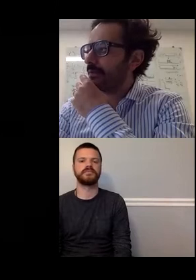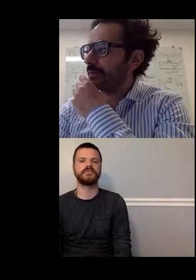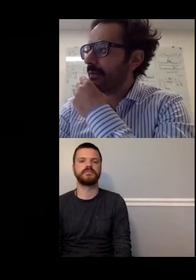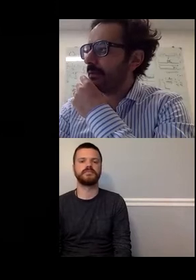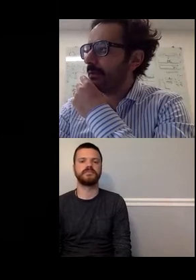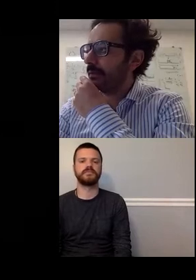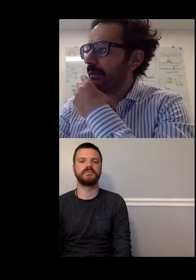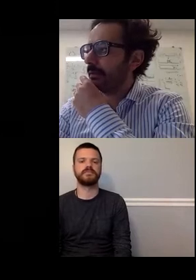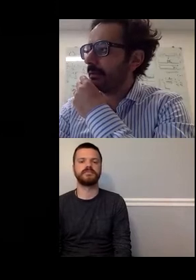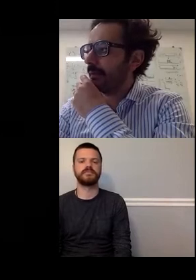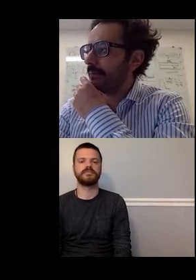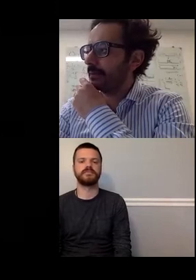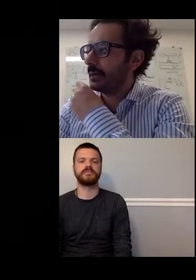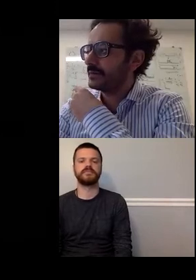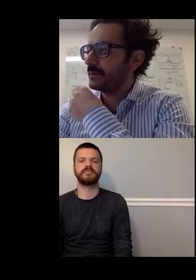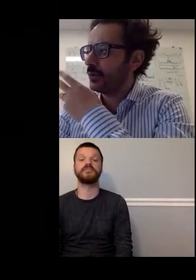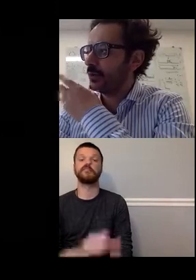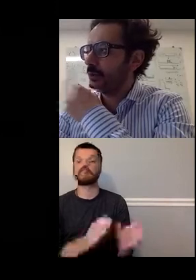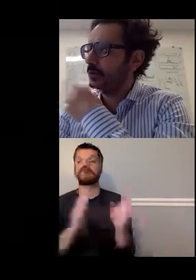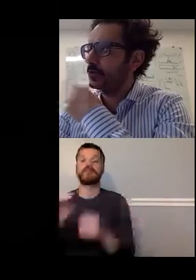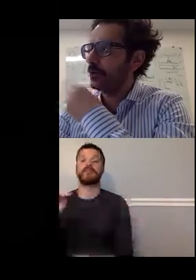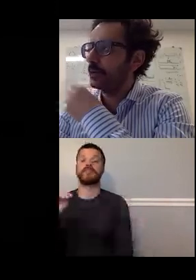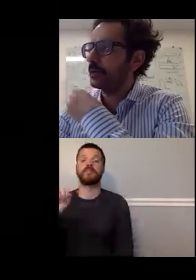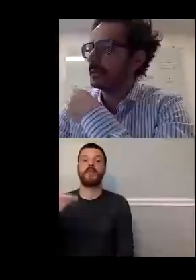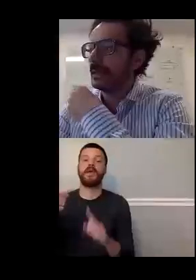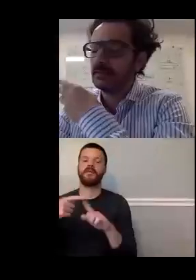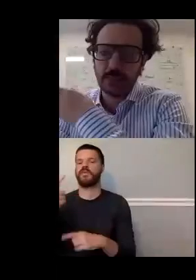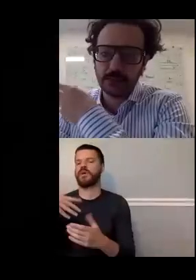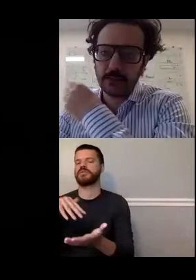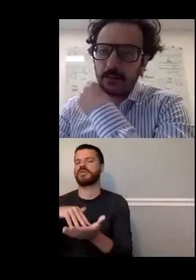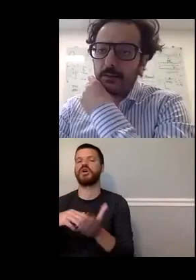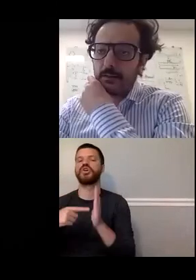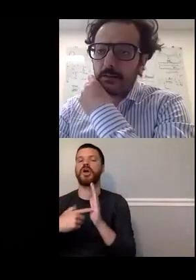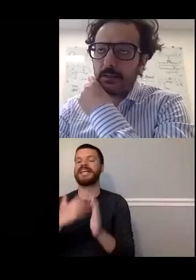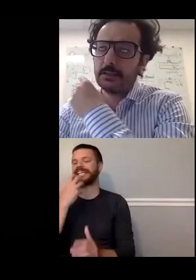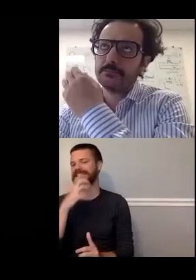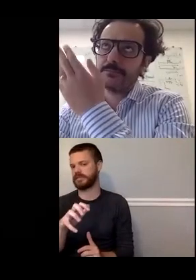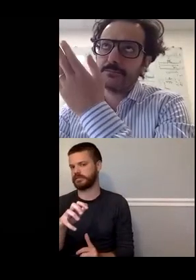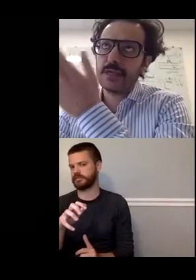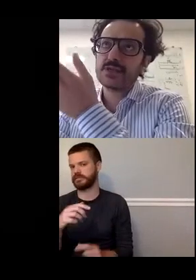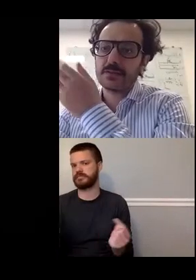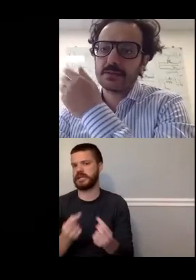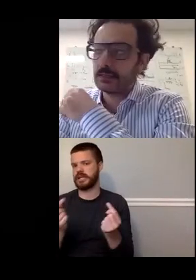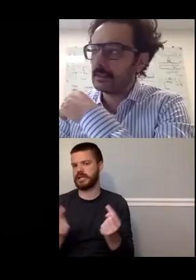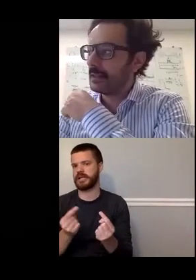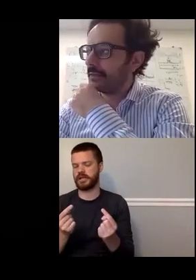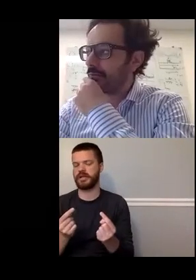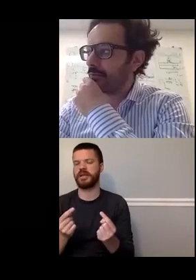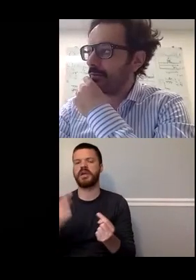this is, for example, here a map that comes from one study showing heat pain in patients and in healthy